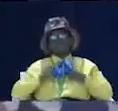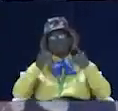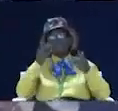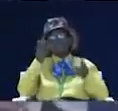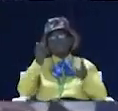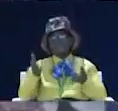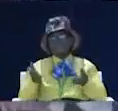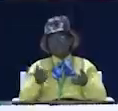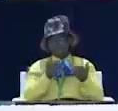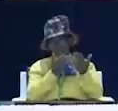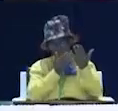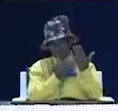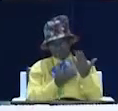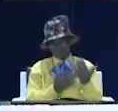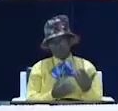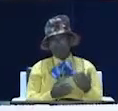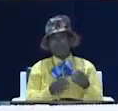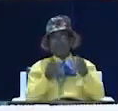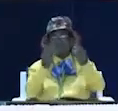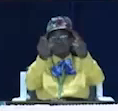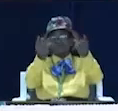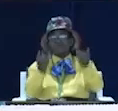Sorrow wants to come,